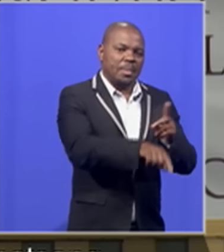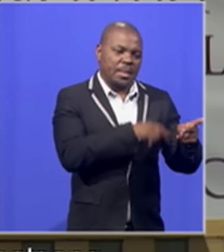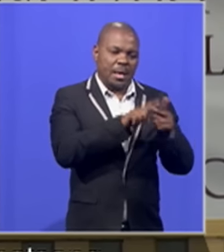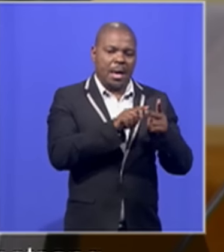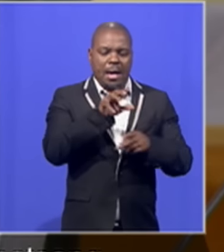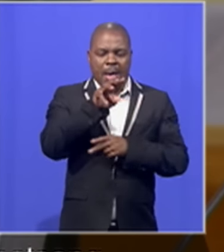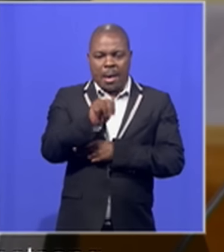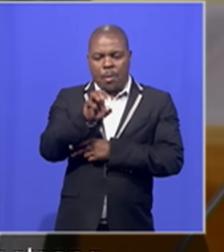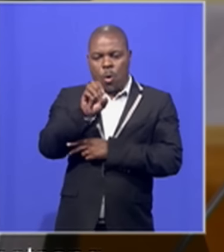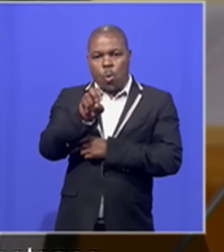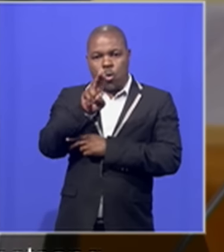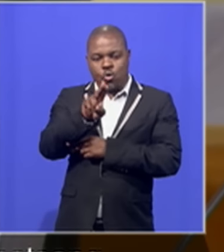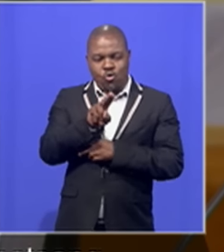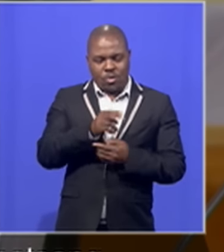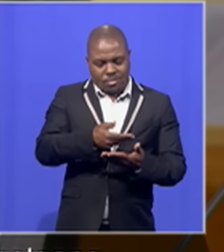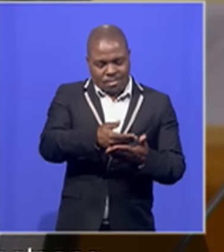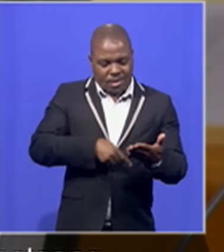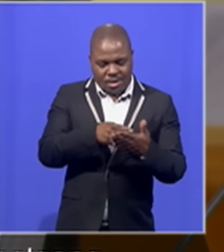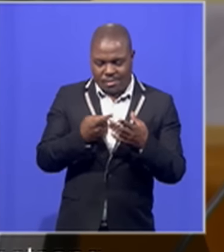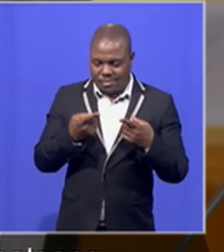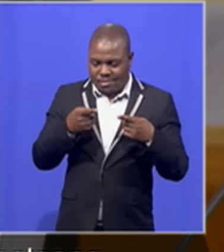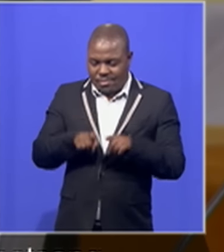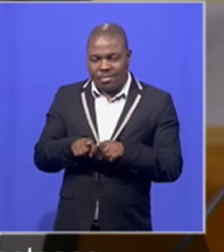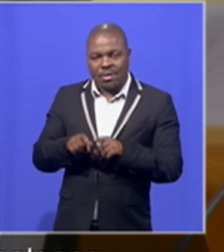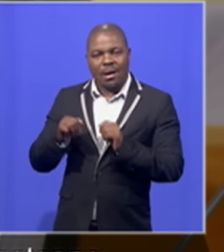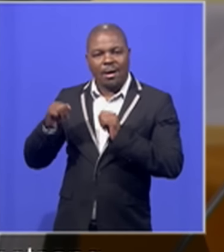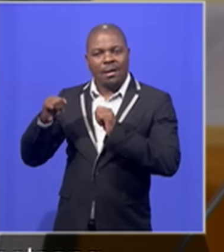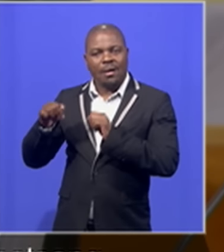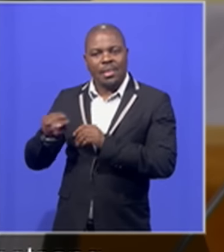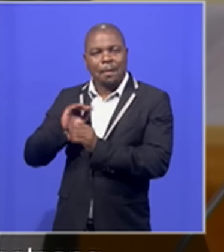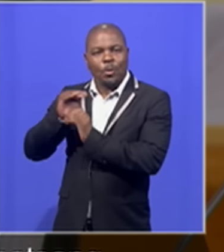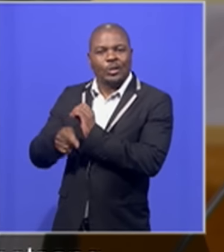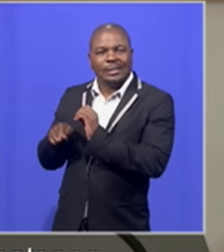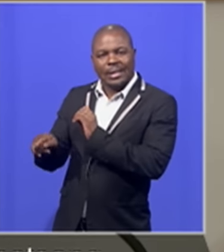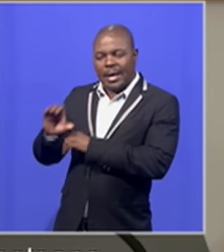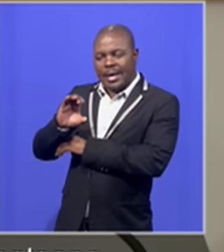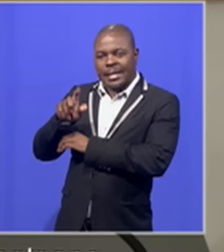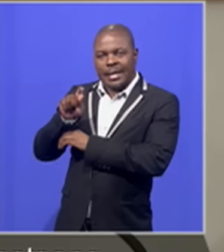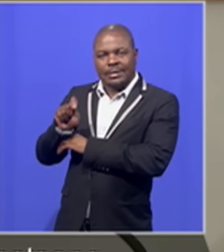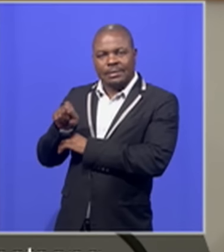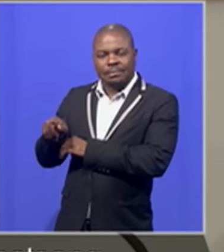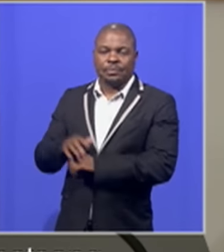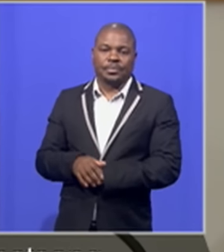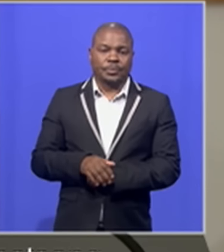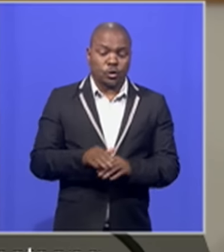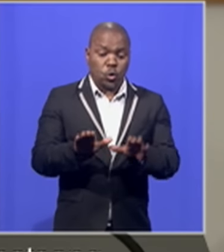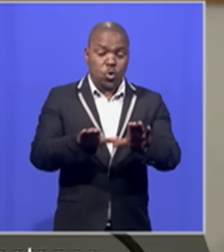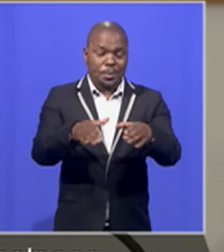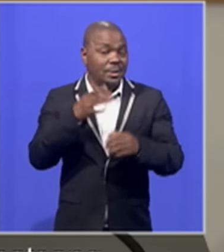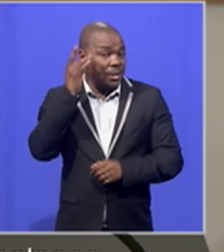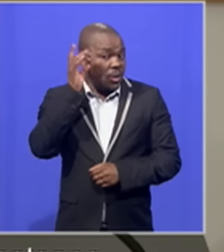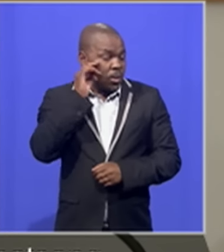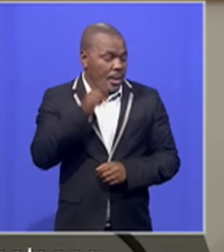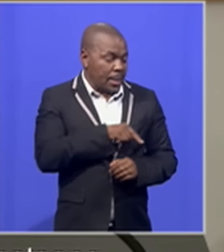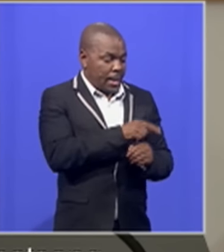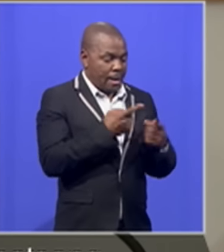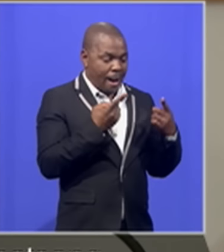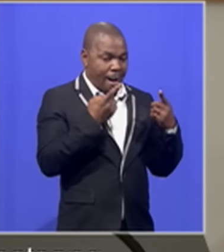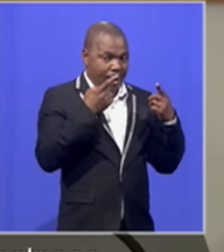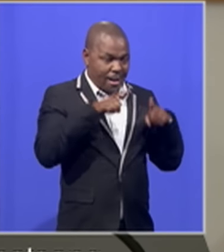neng o sireletsa setlamo sa CAT Protection Services. Komishene e boleletswe gore memorandum o wa